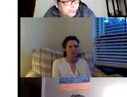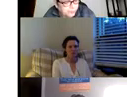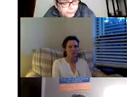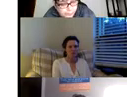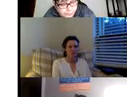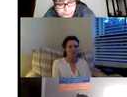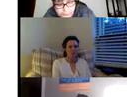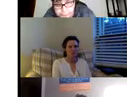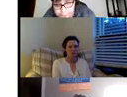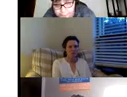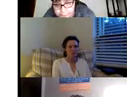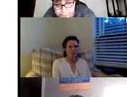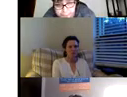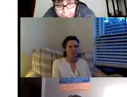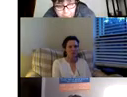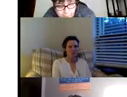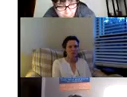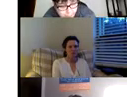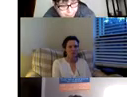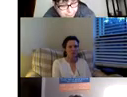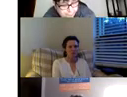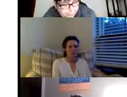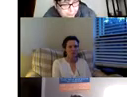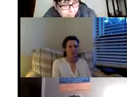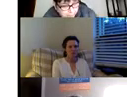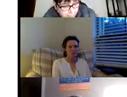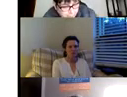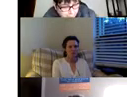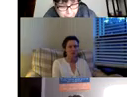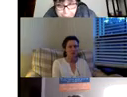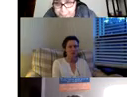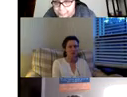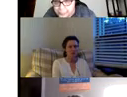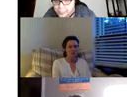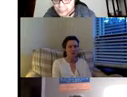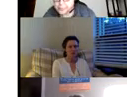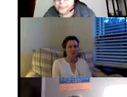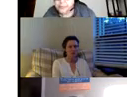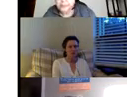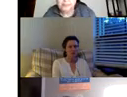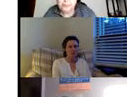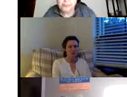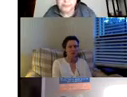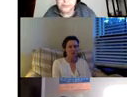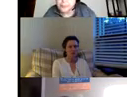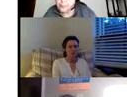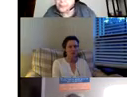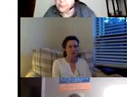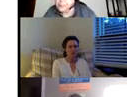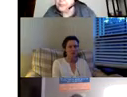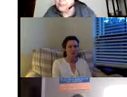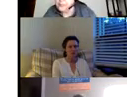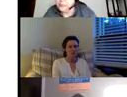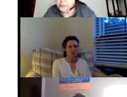terms of disability rights, in terms of women's rights, all the things. And yet it's our turn to pick up